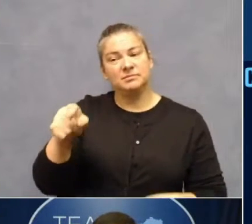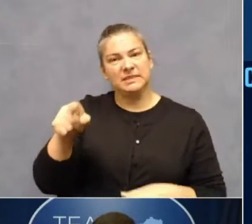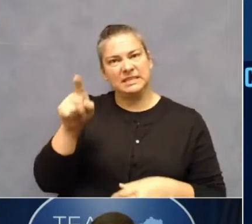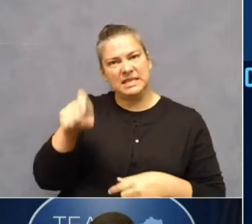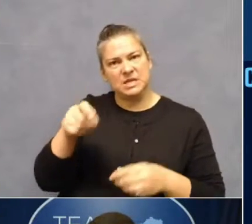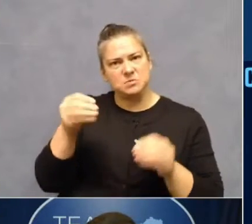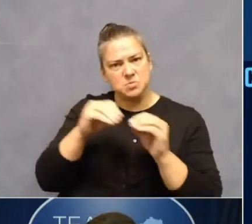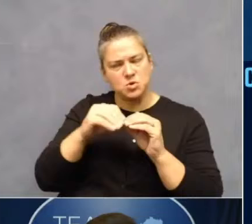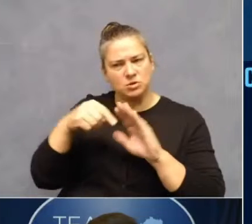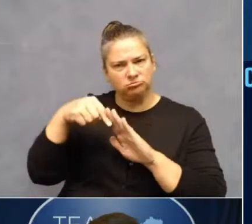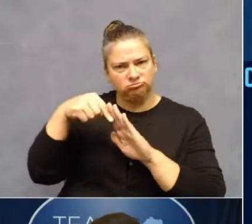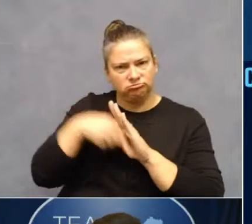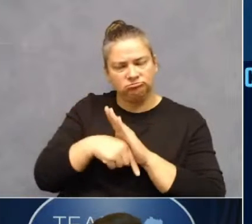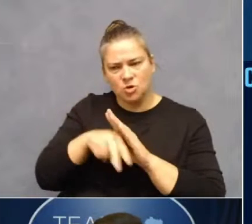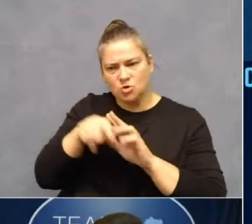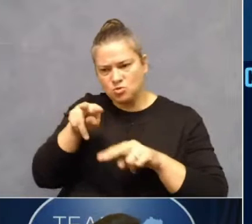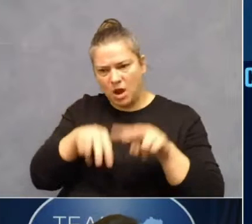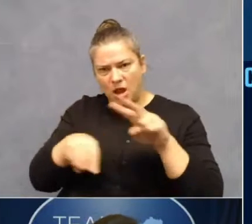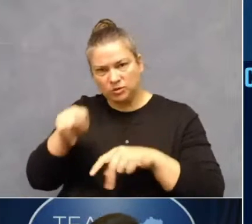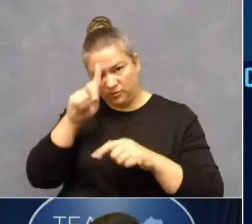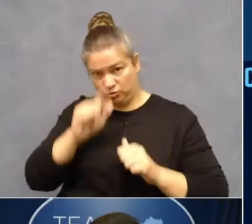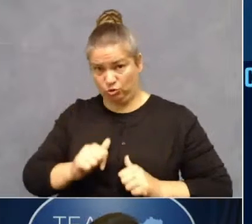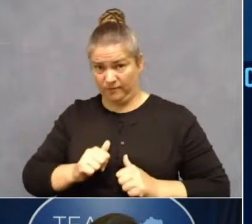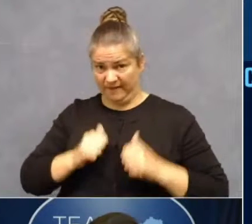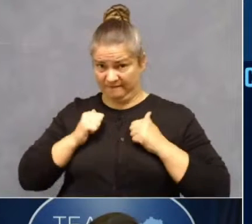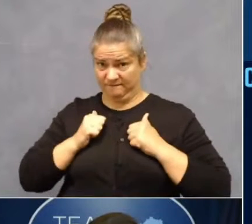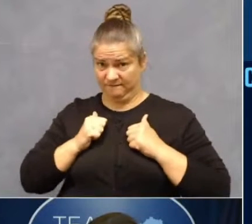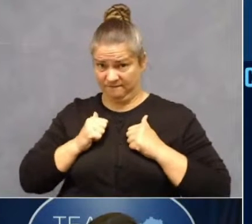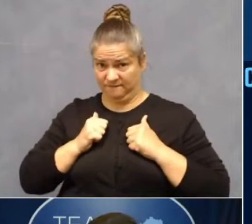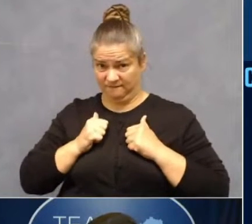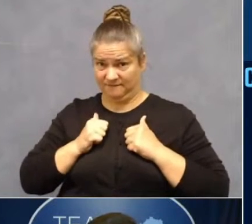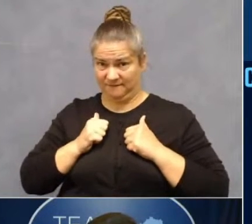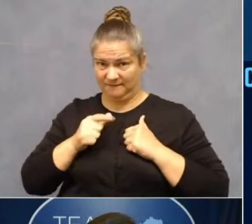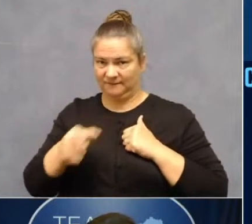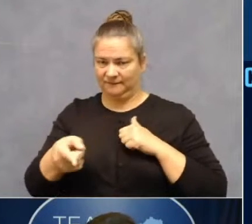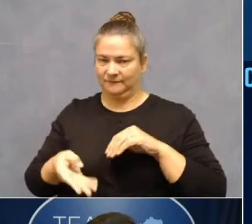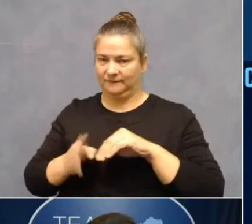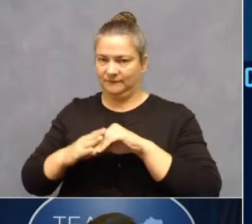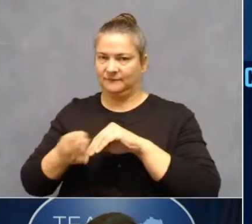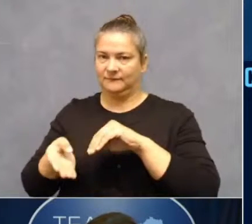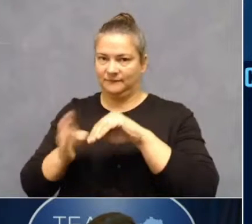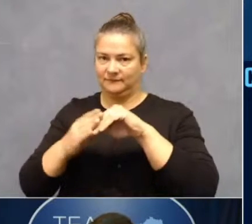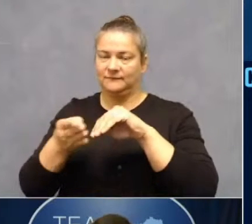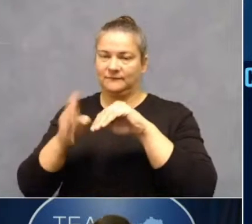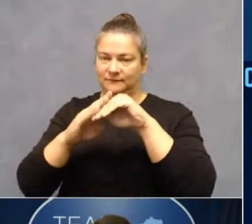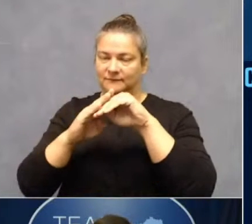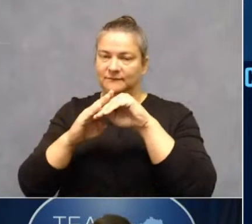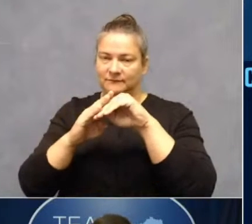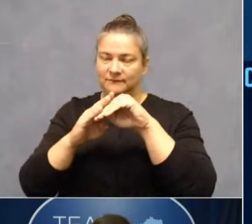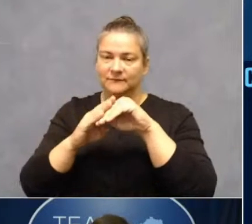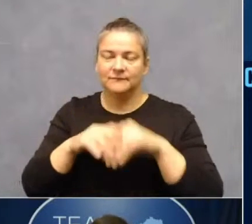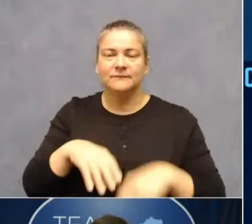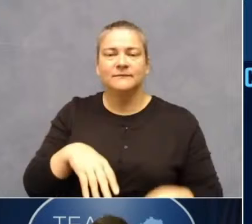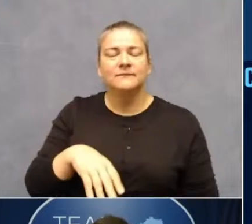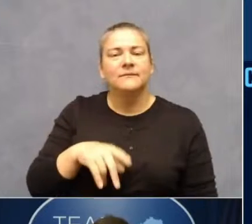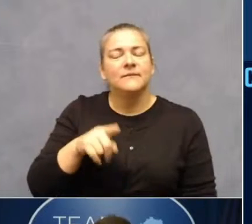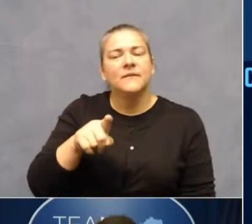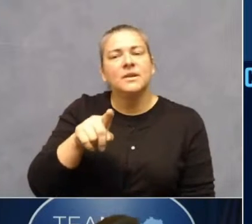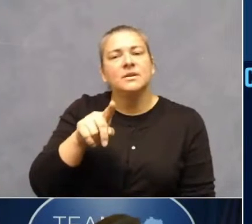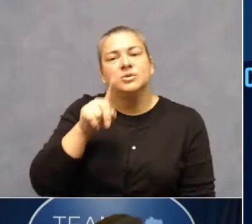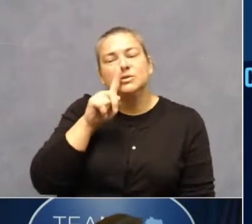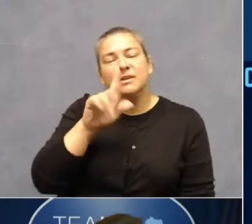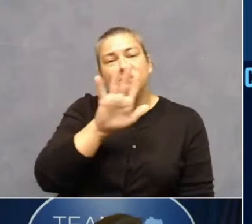care to survive, also going up. And again, if you look at that 5-week